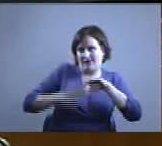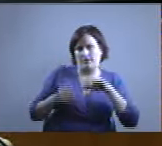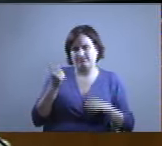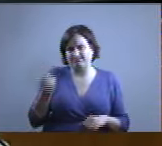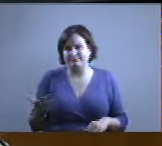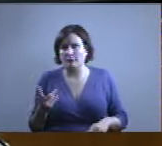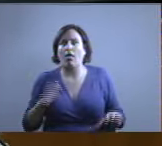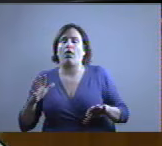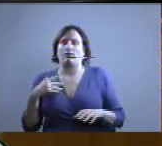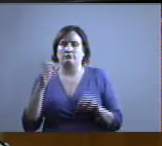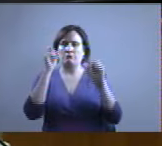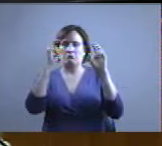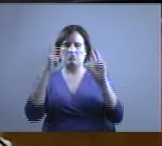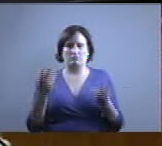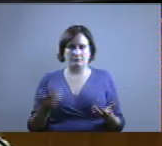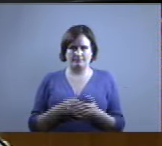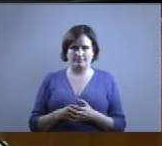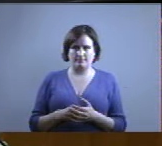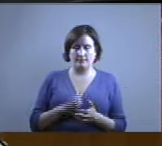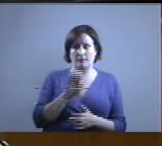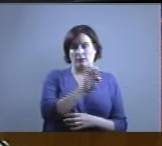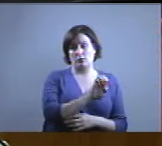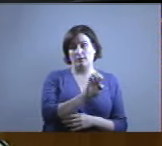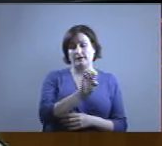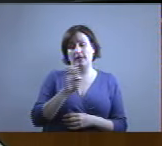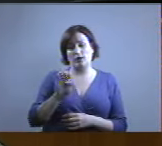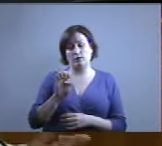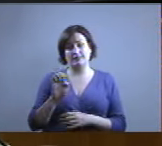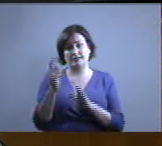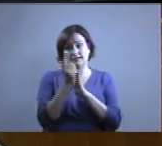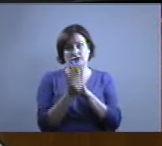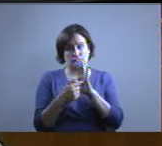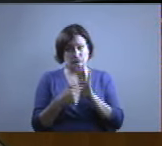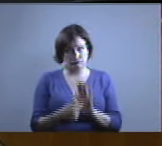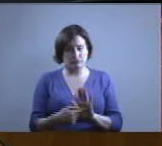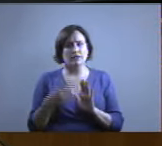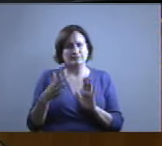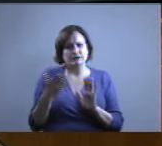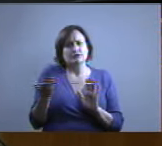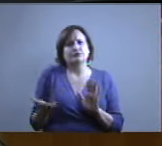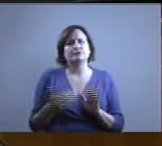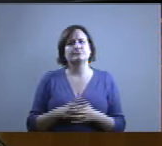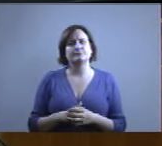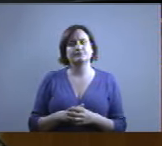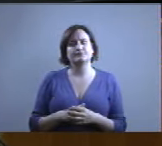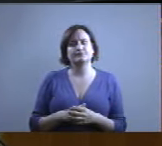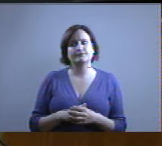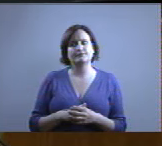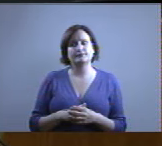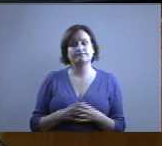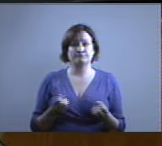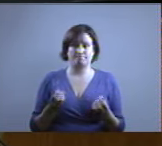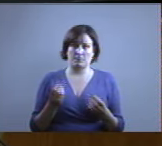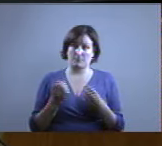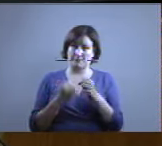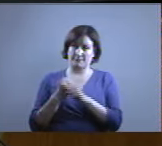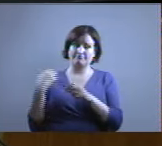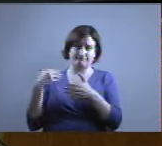employment equity legislation in the case is the case in point. For many years, the employment